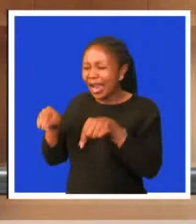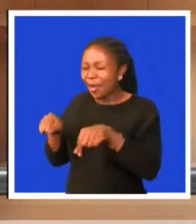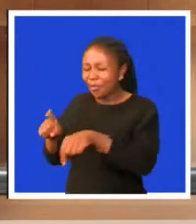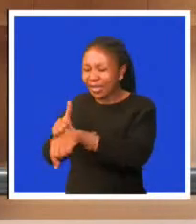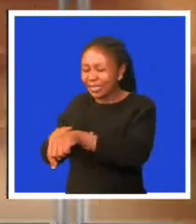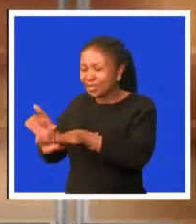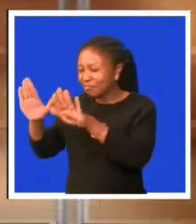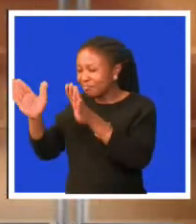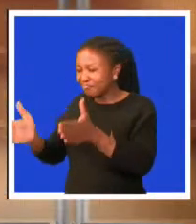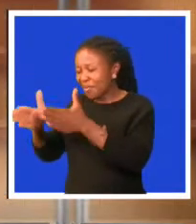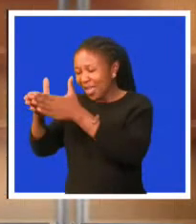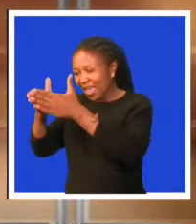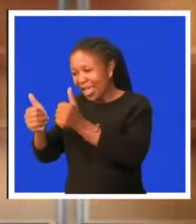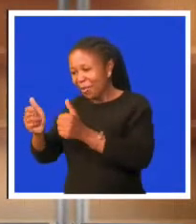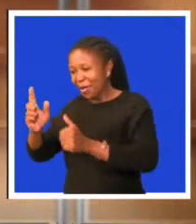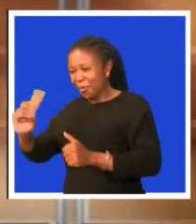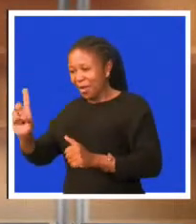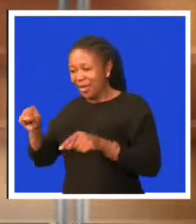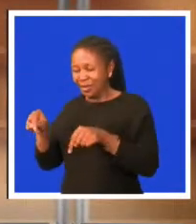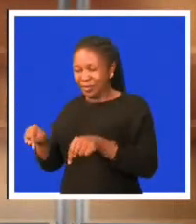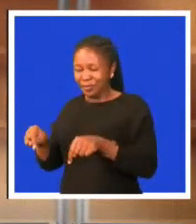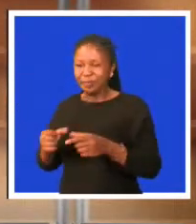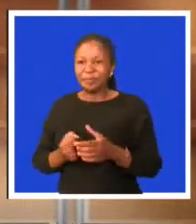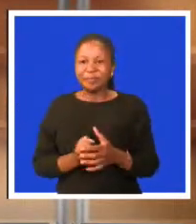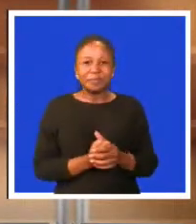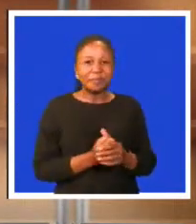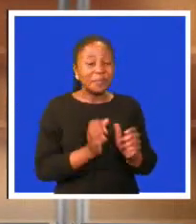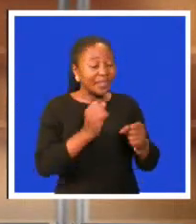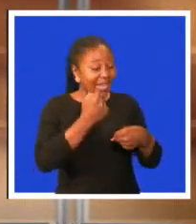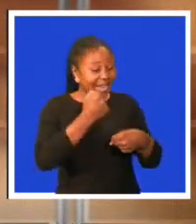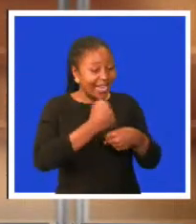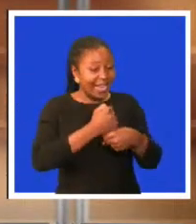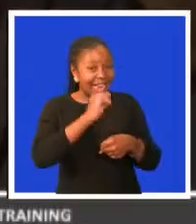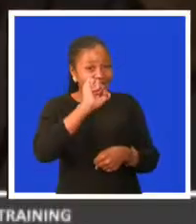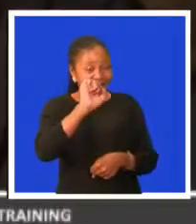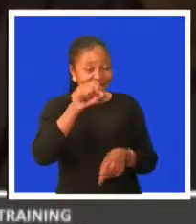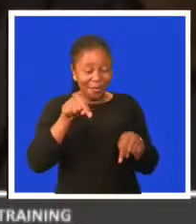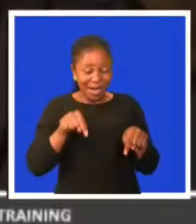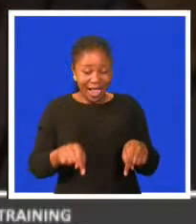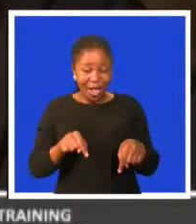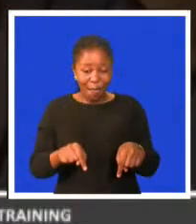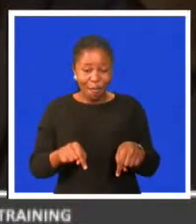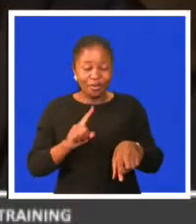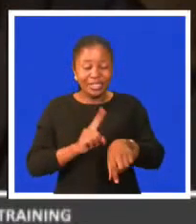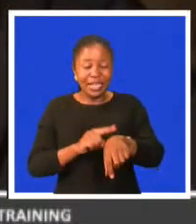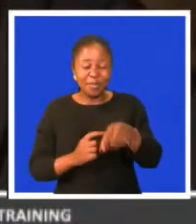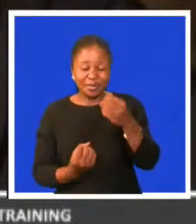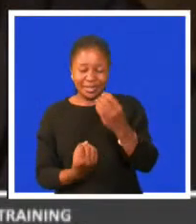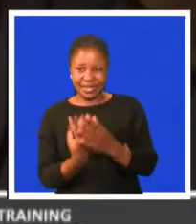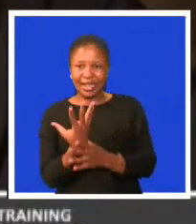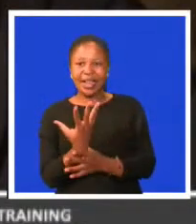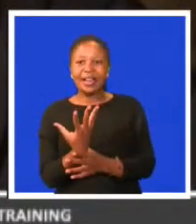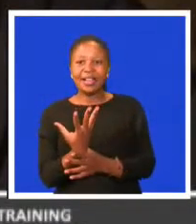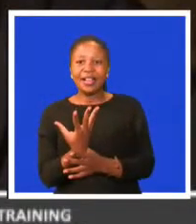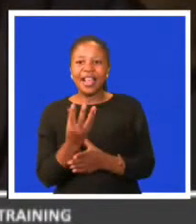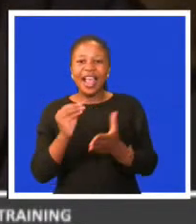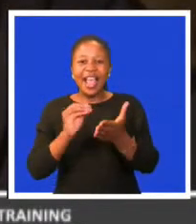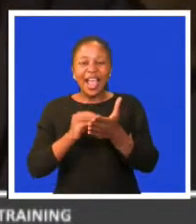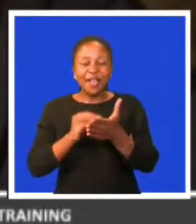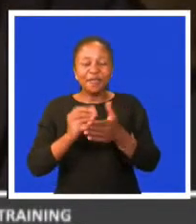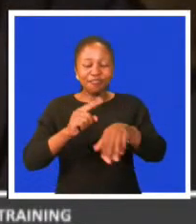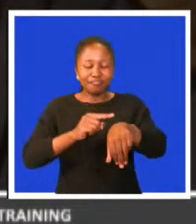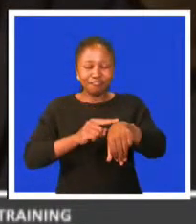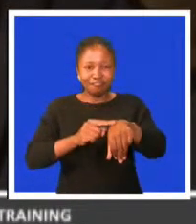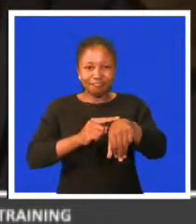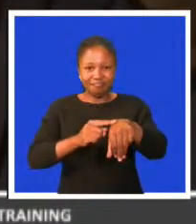All right, so this is what your day looks like, guys. From now until 2:30 p.m., we have